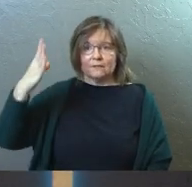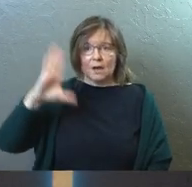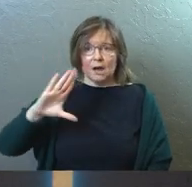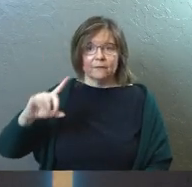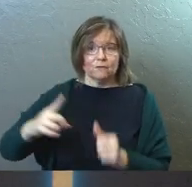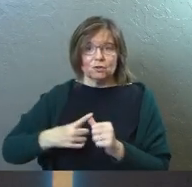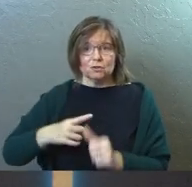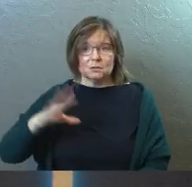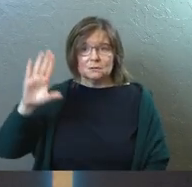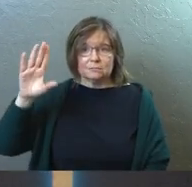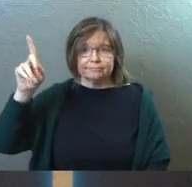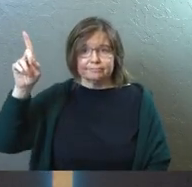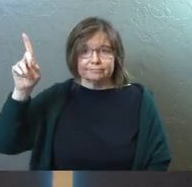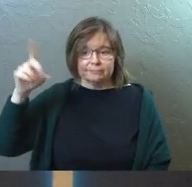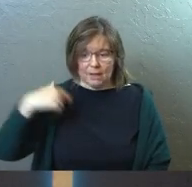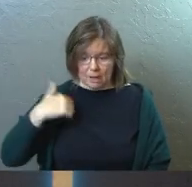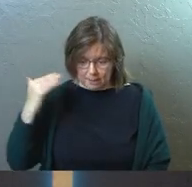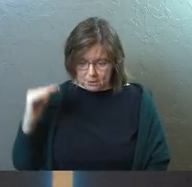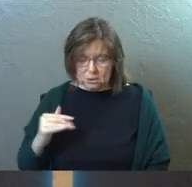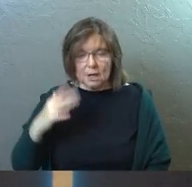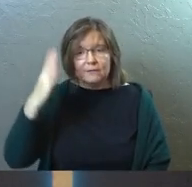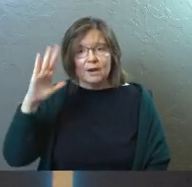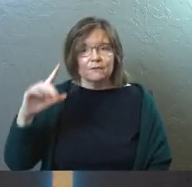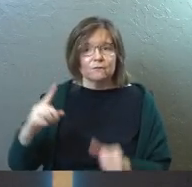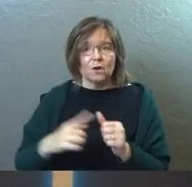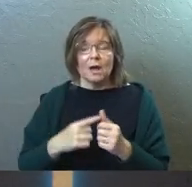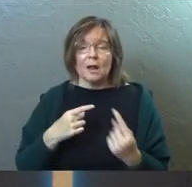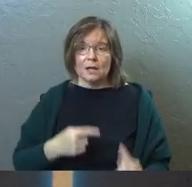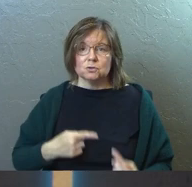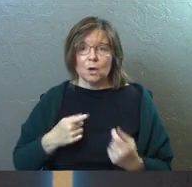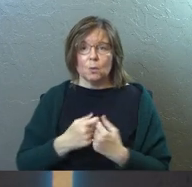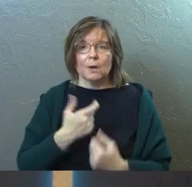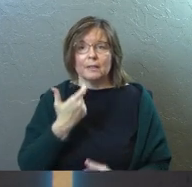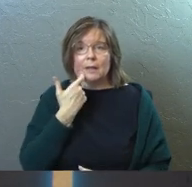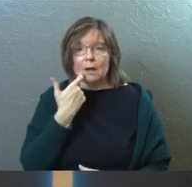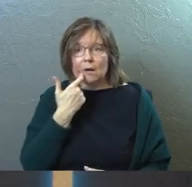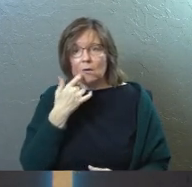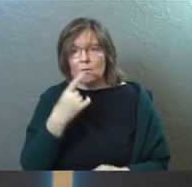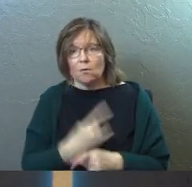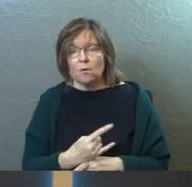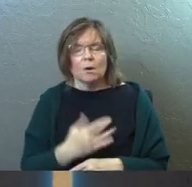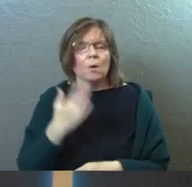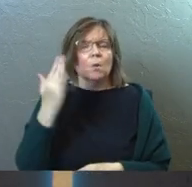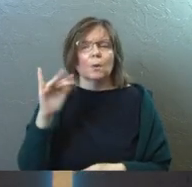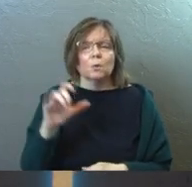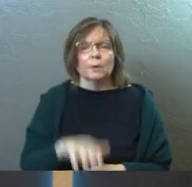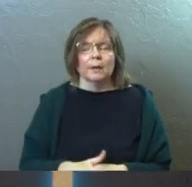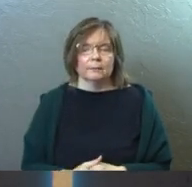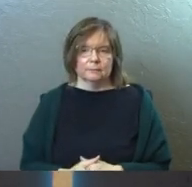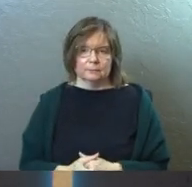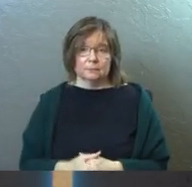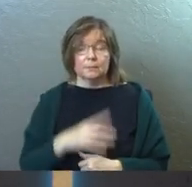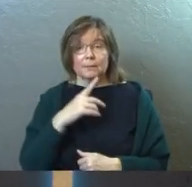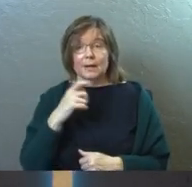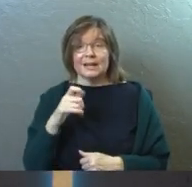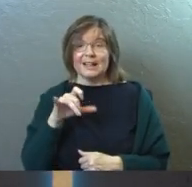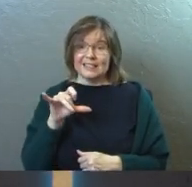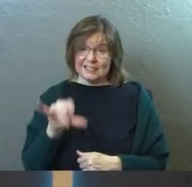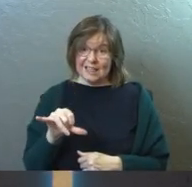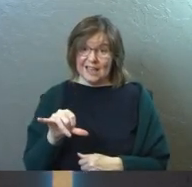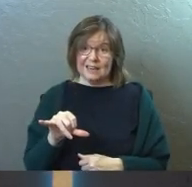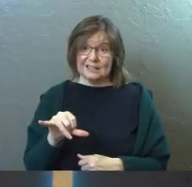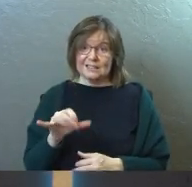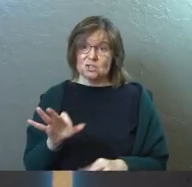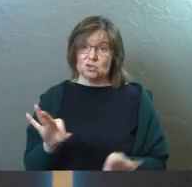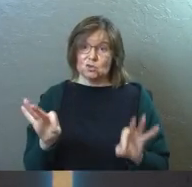God. Amen. I'm a child of God and I struggle with alcoholism. Why do they do that? Because that